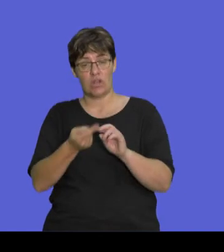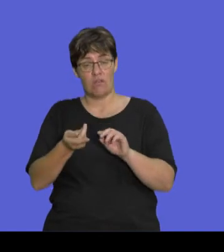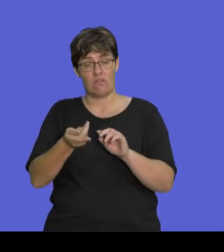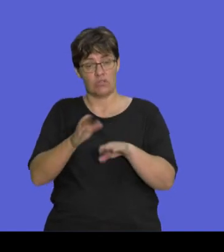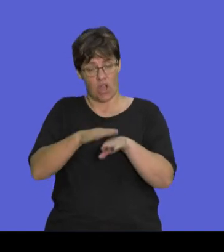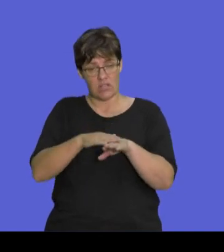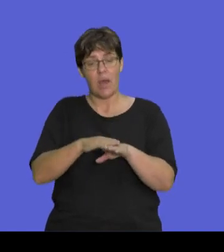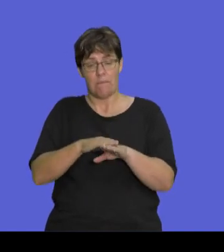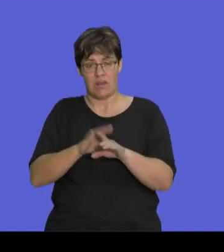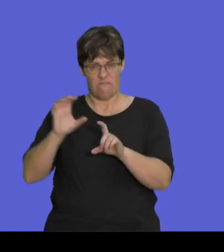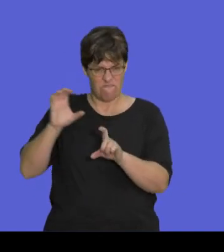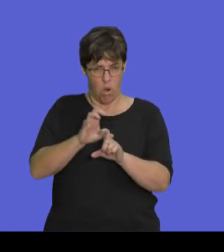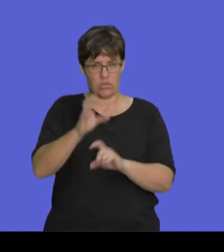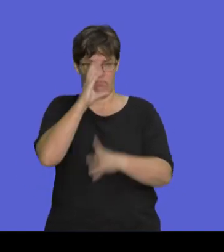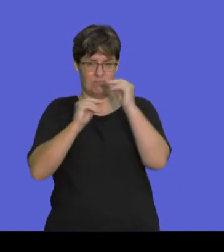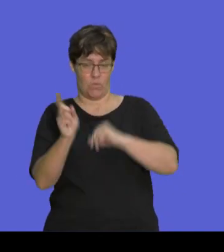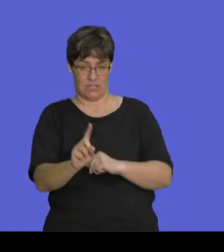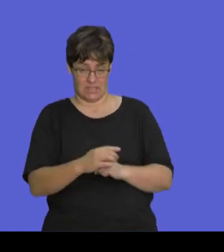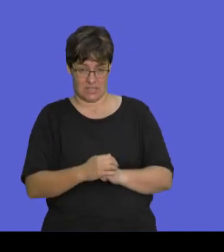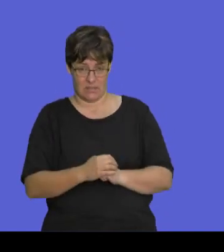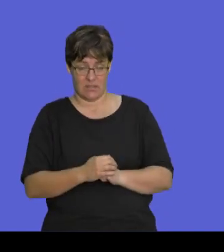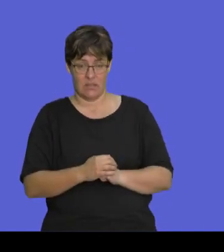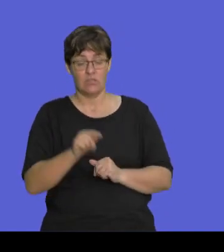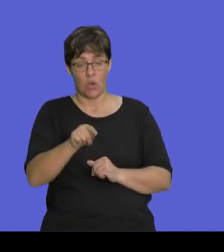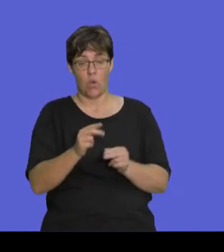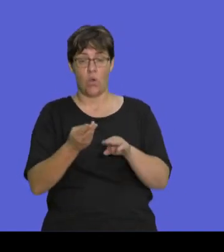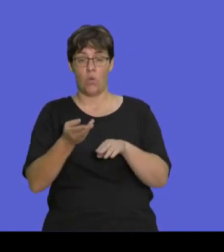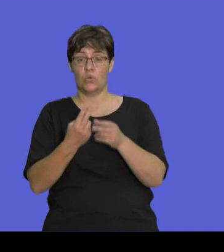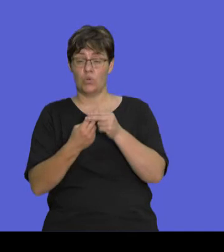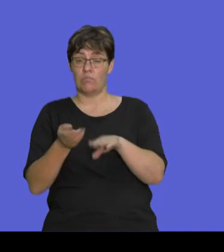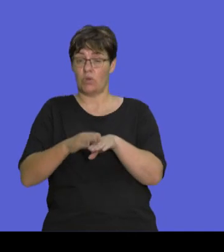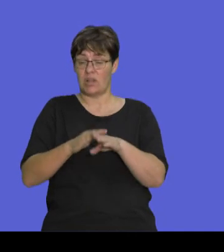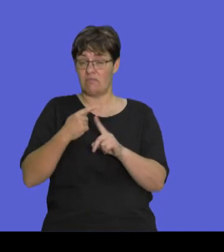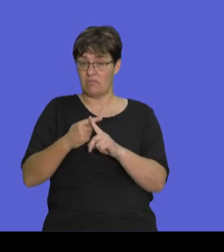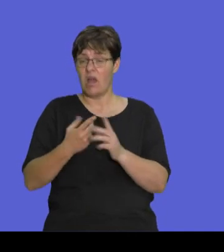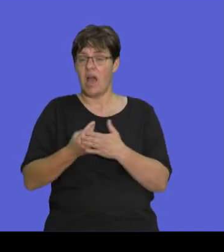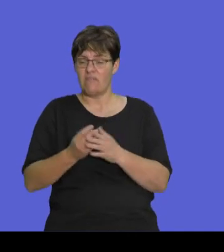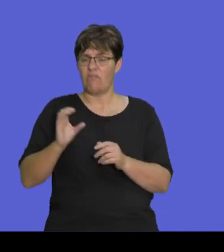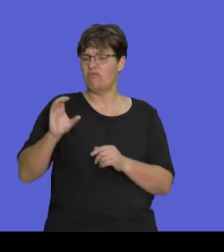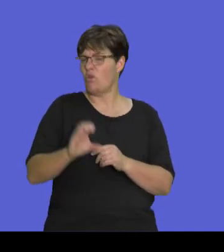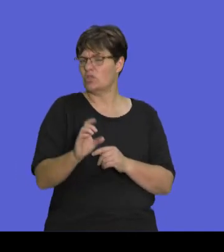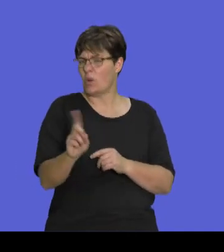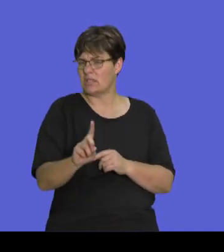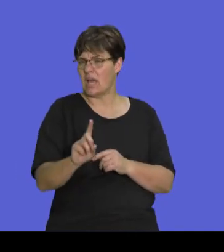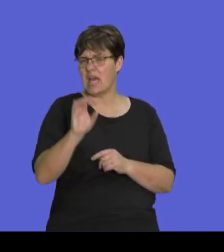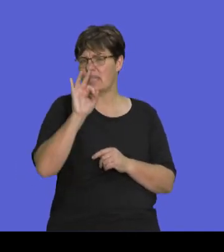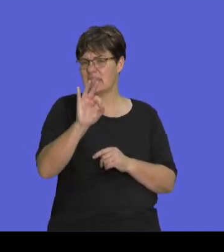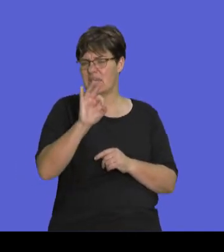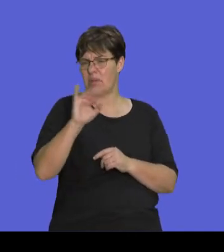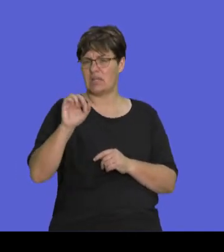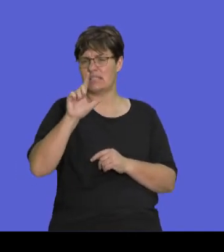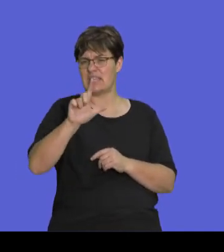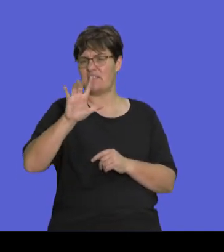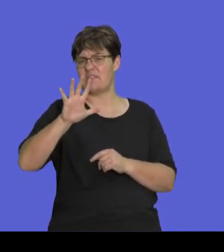unit positive charge. Now, in the previous example, it says that the unit positive charge experiences a force of